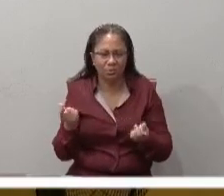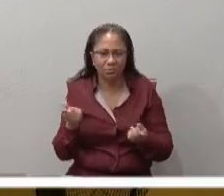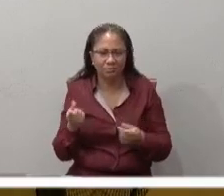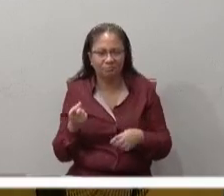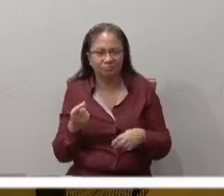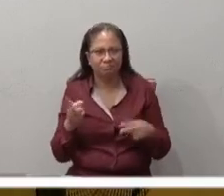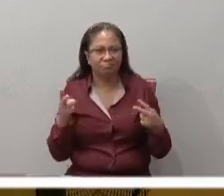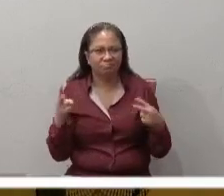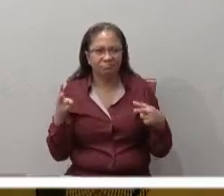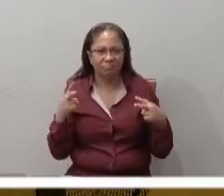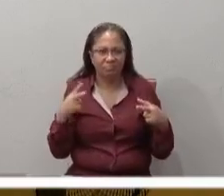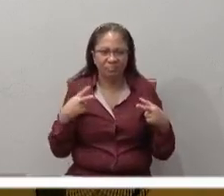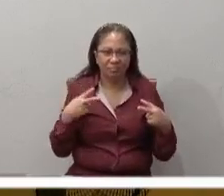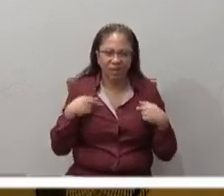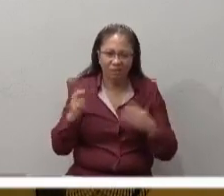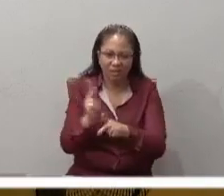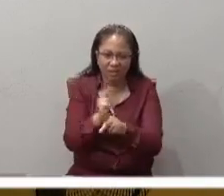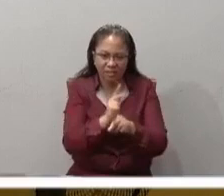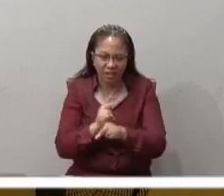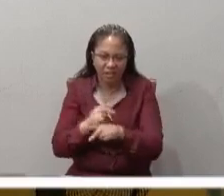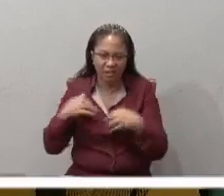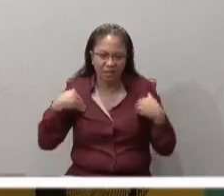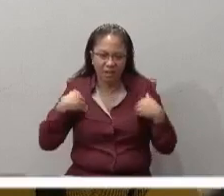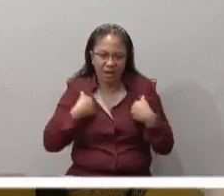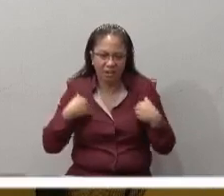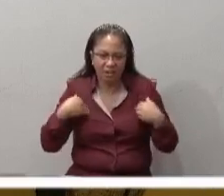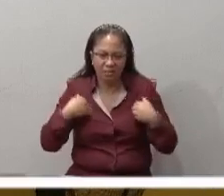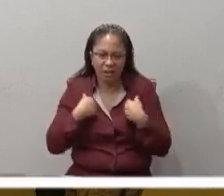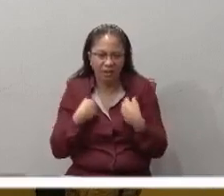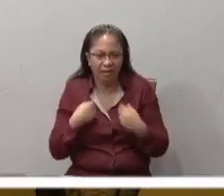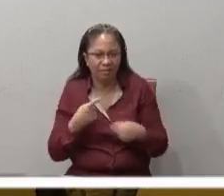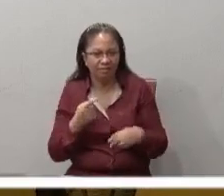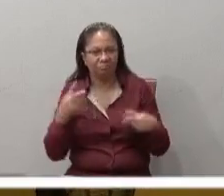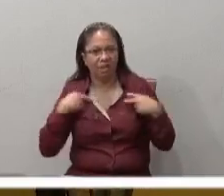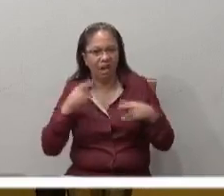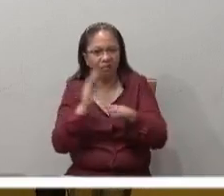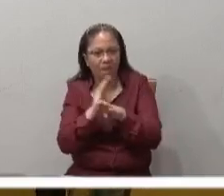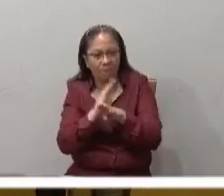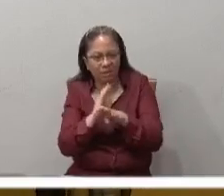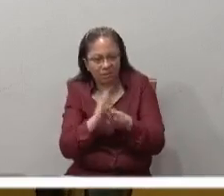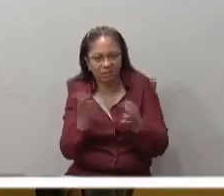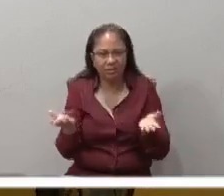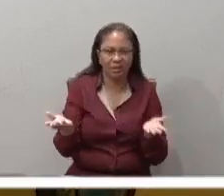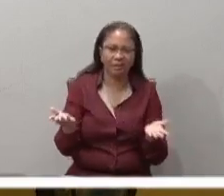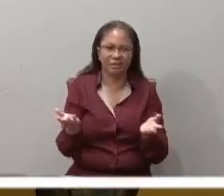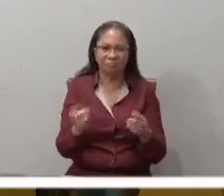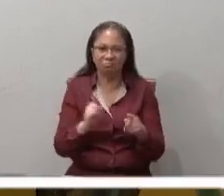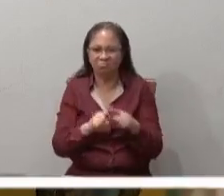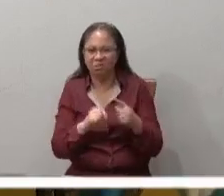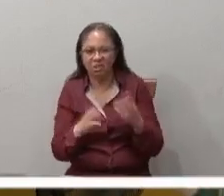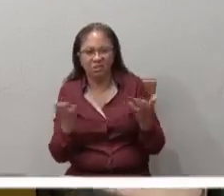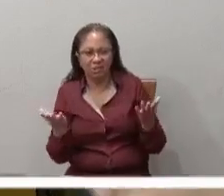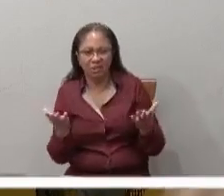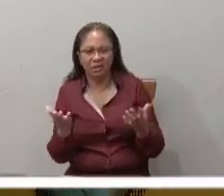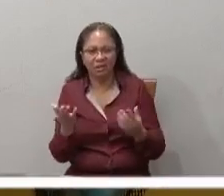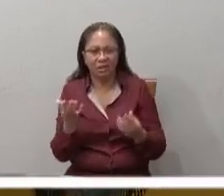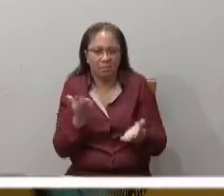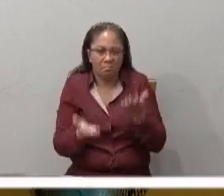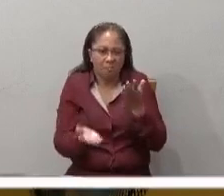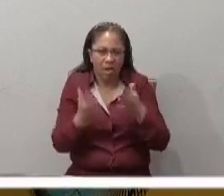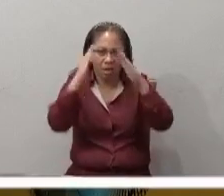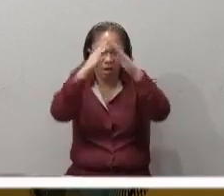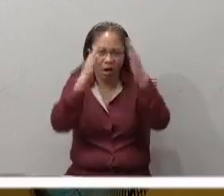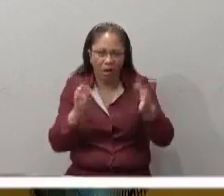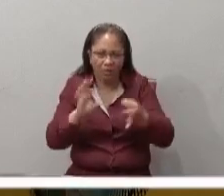had to feed your cows and you had business to do and you had a deal to do and you're doing a little construction on